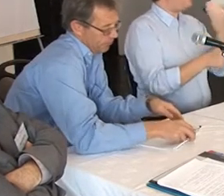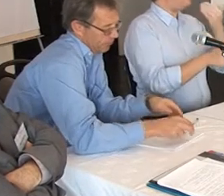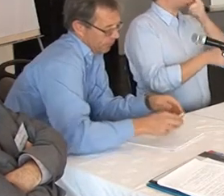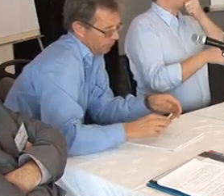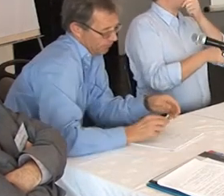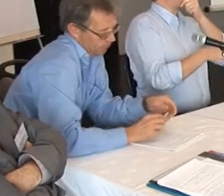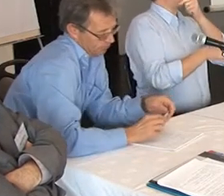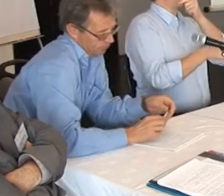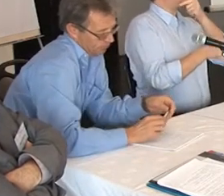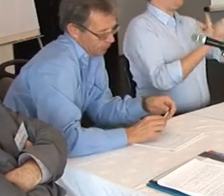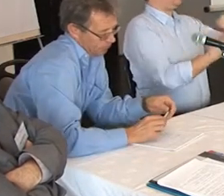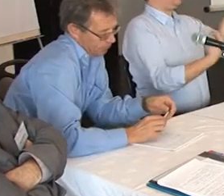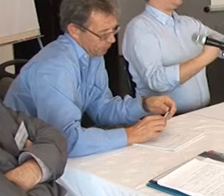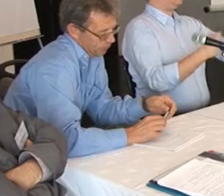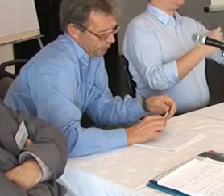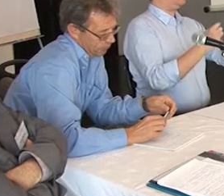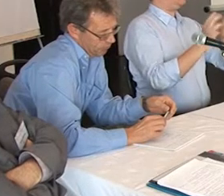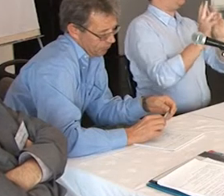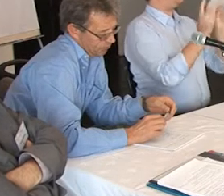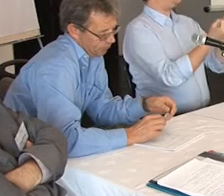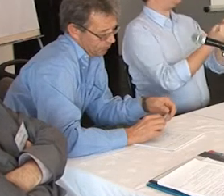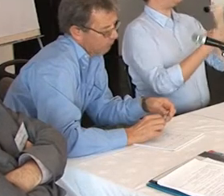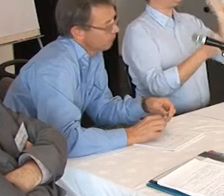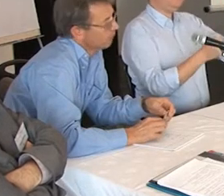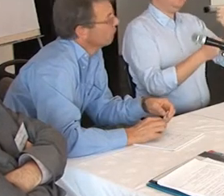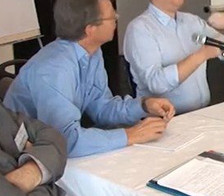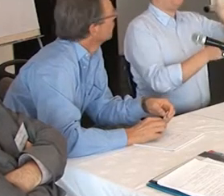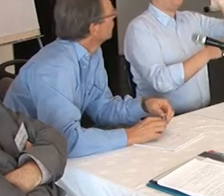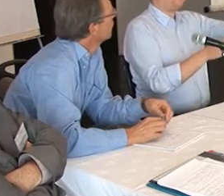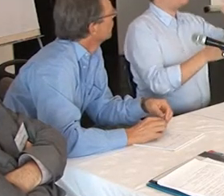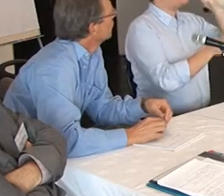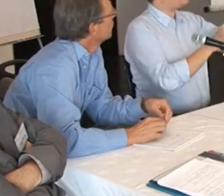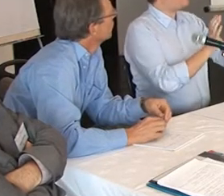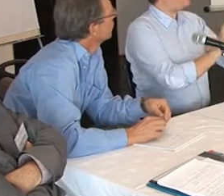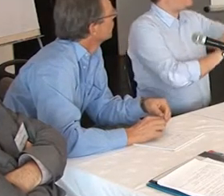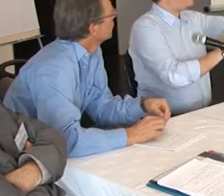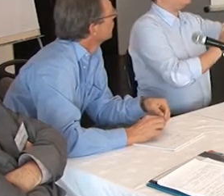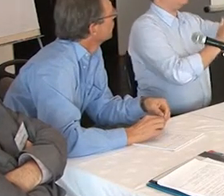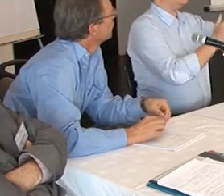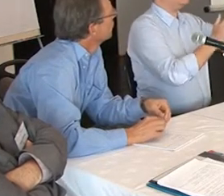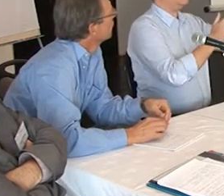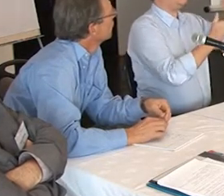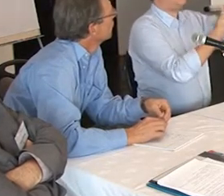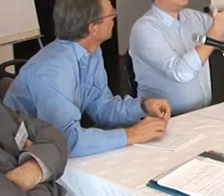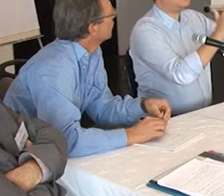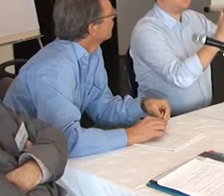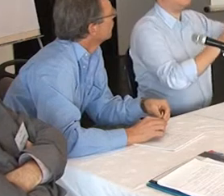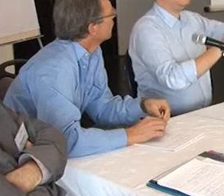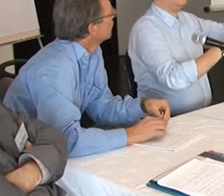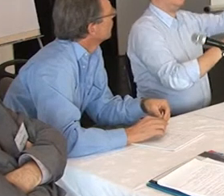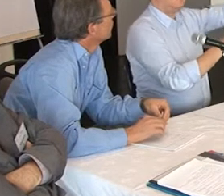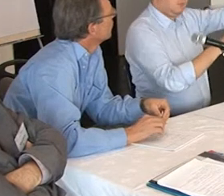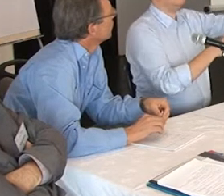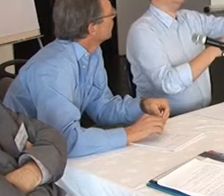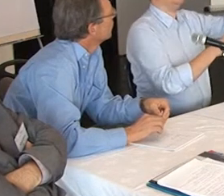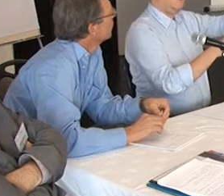I entered the workshop, I was maybe a bit skeptical about the outcome of it, because I've seen many